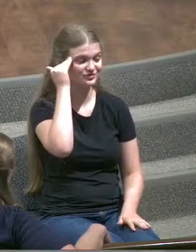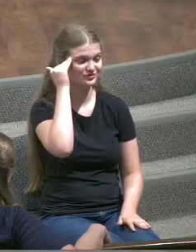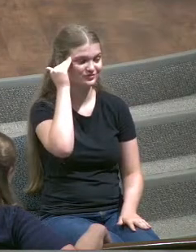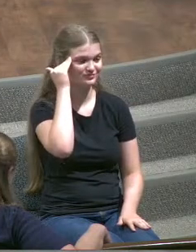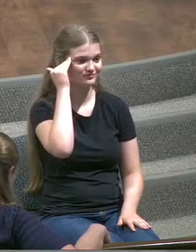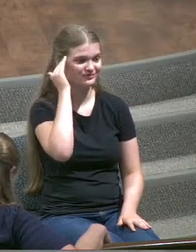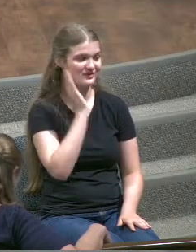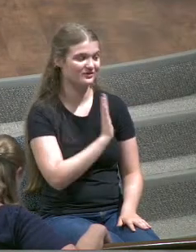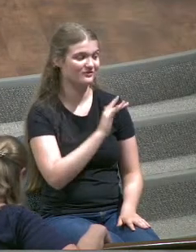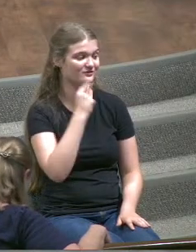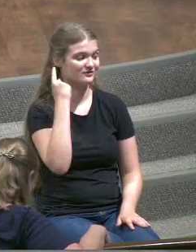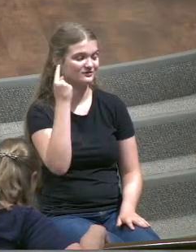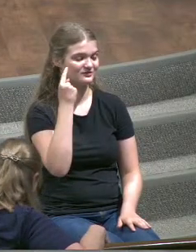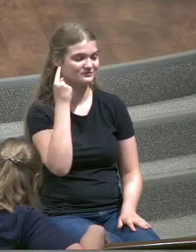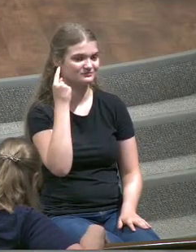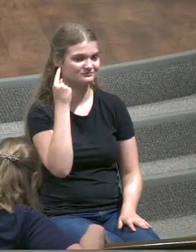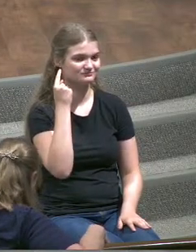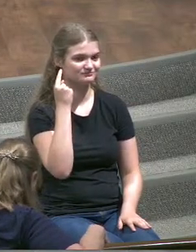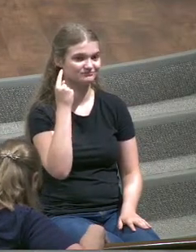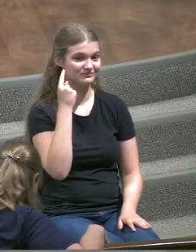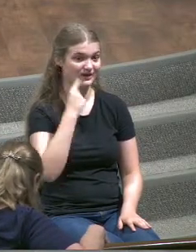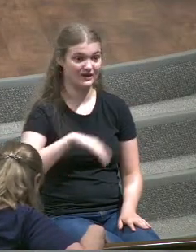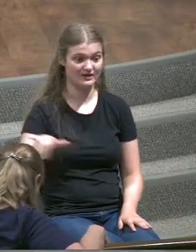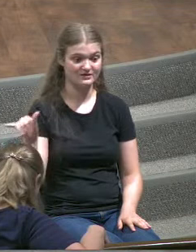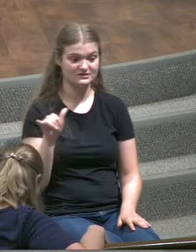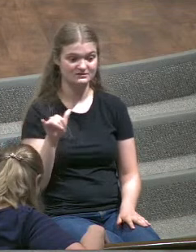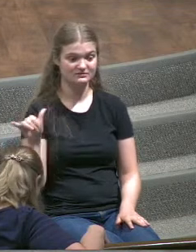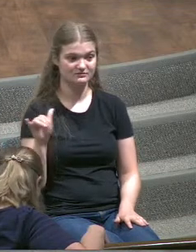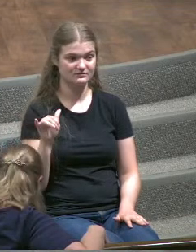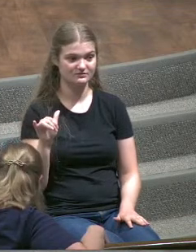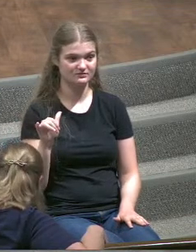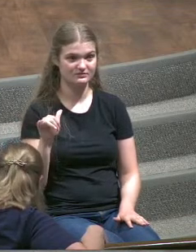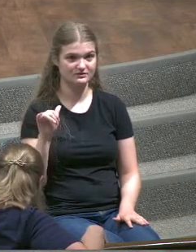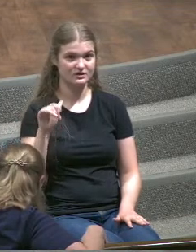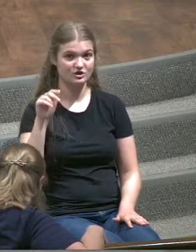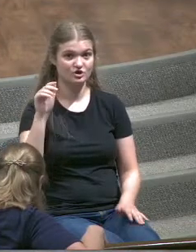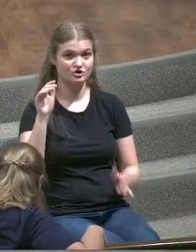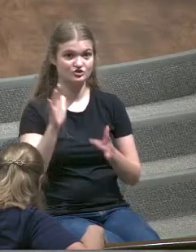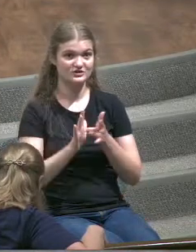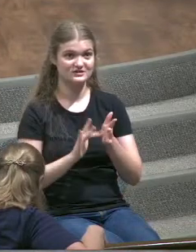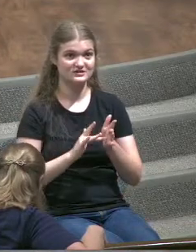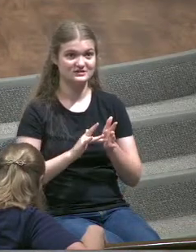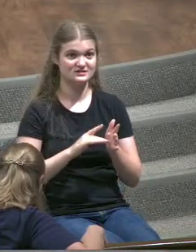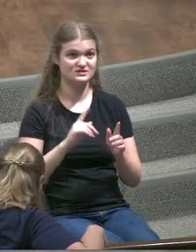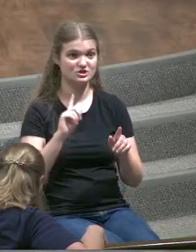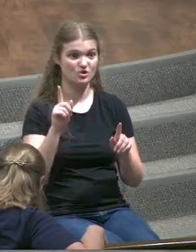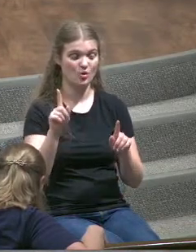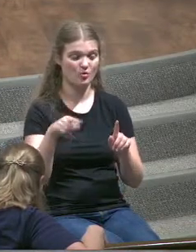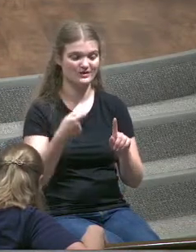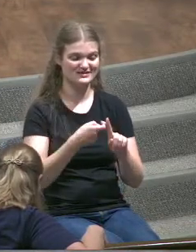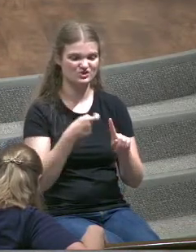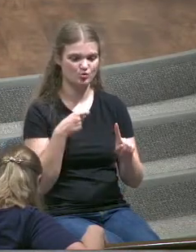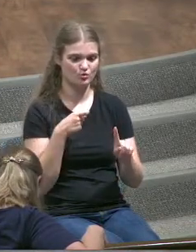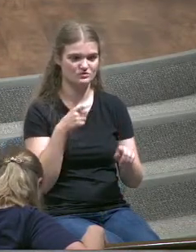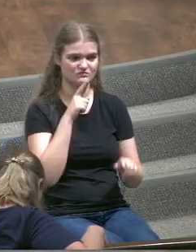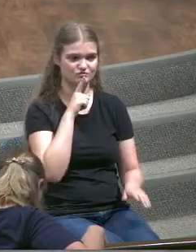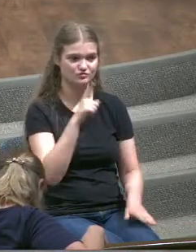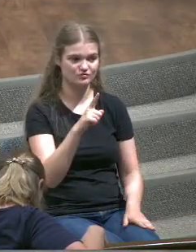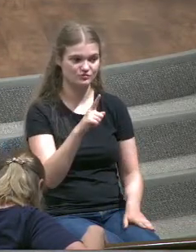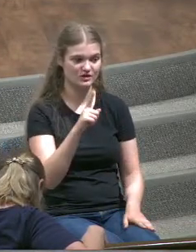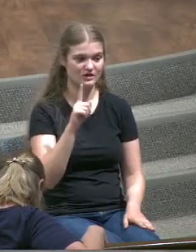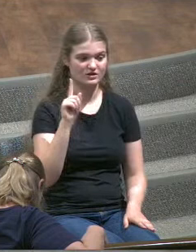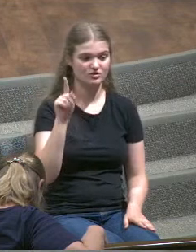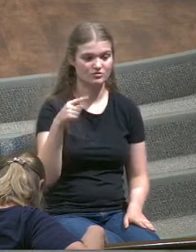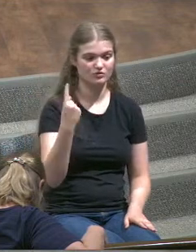knew. And just like he's the only source of truth, the only one who has ever lived on